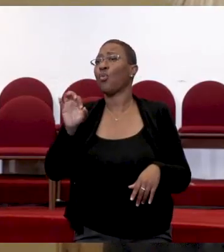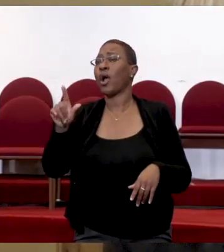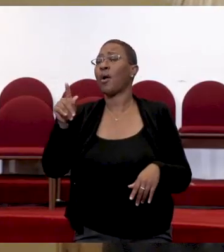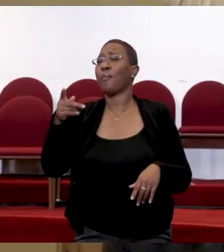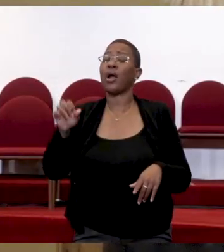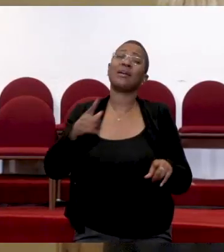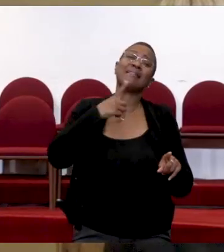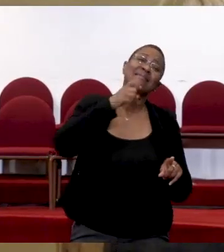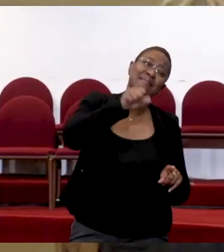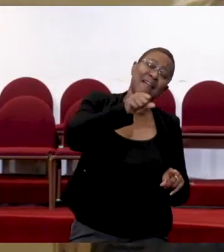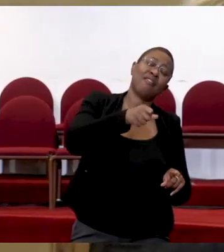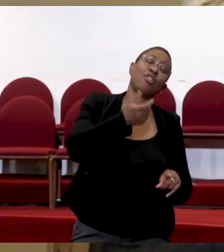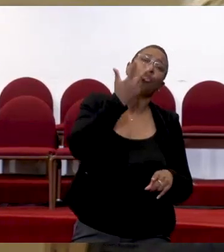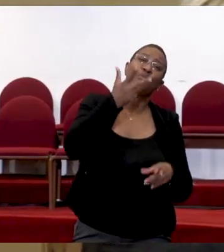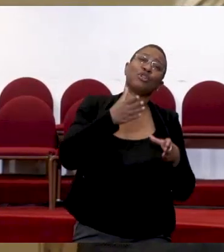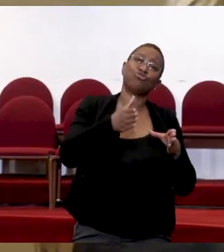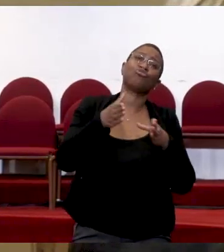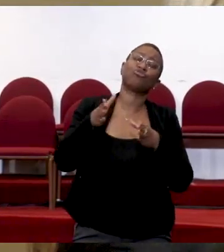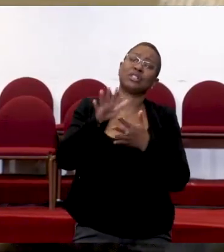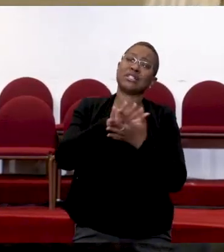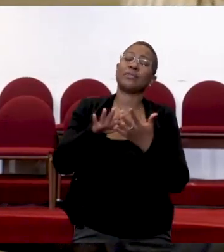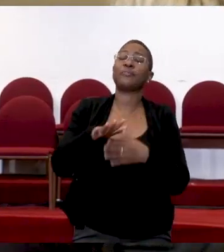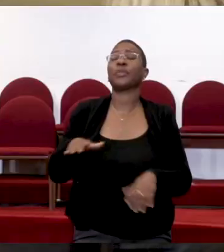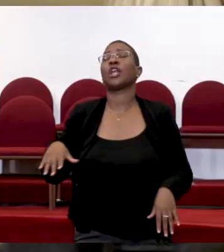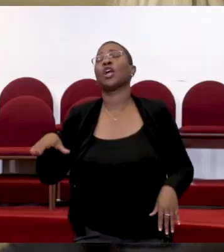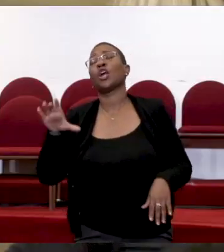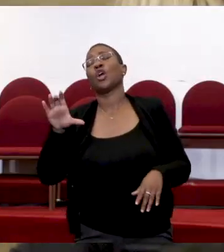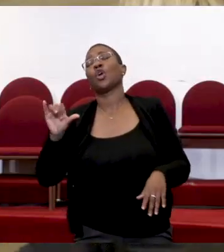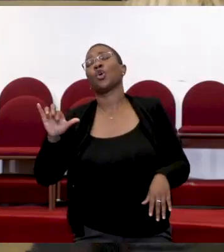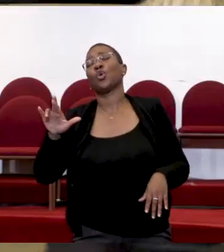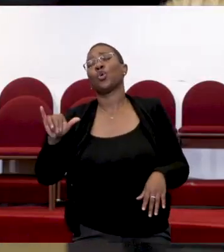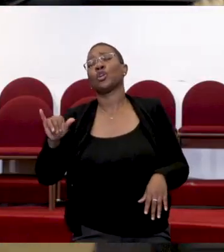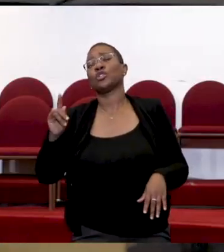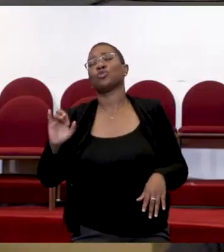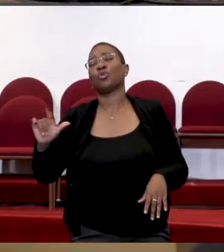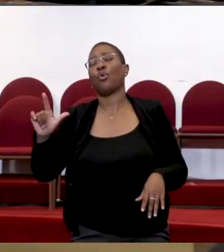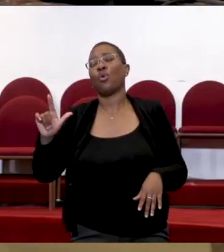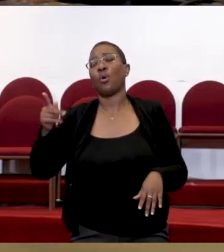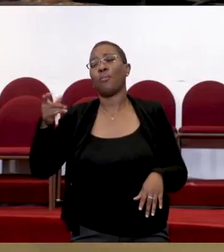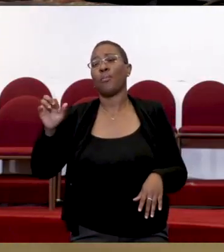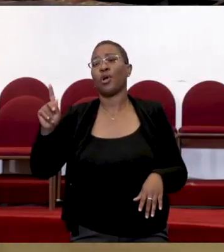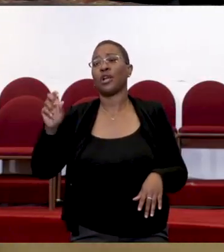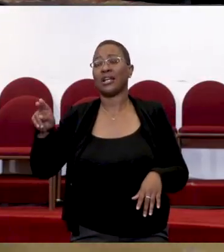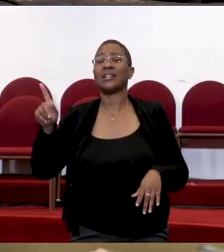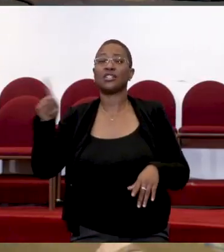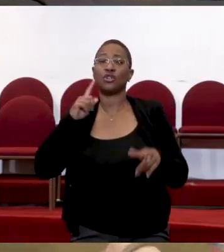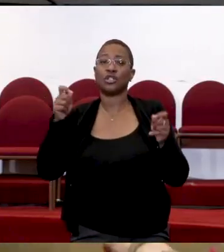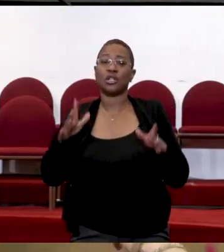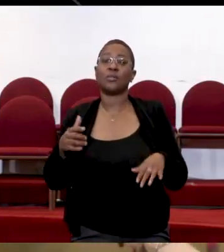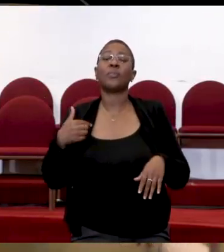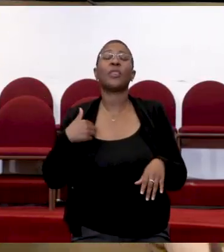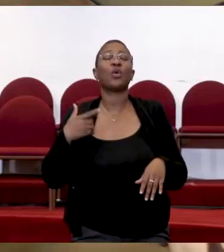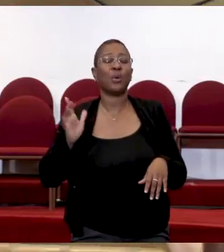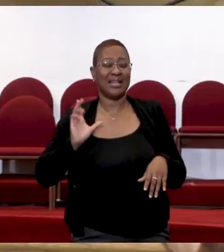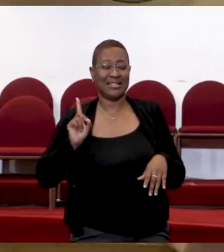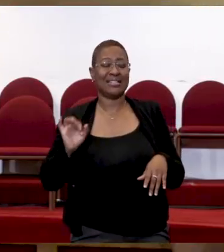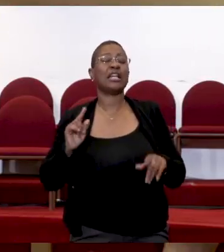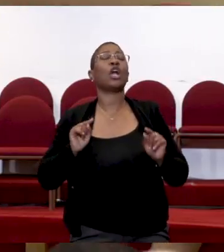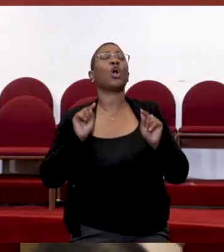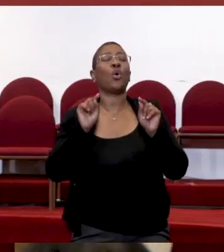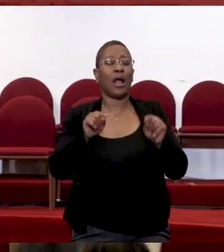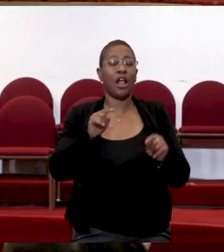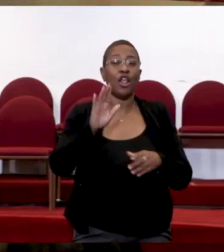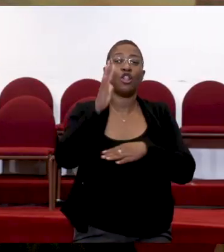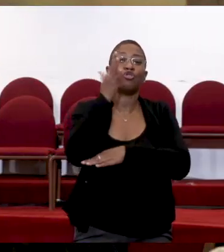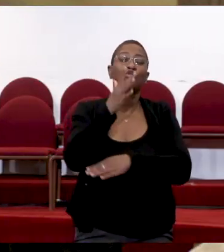3 streets. Okay, so Crystal Perkins is in charge. Crystal, what are we going to do? Yeah, so we did go out. The trees are older,